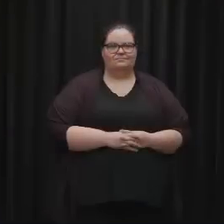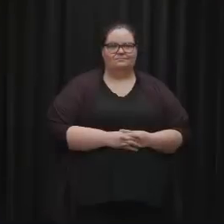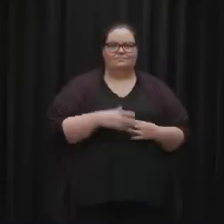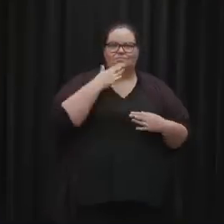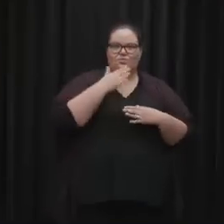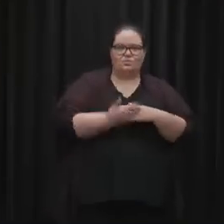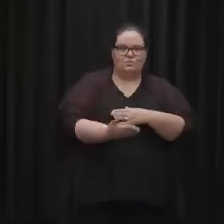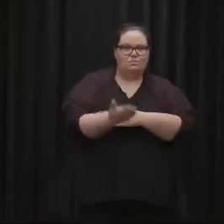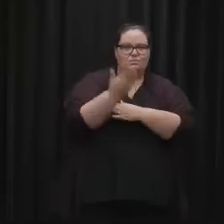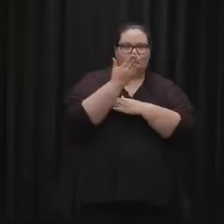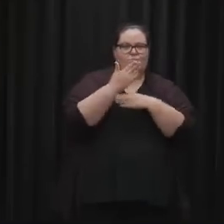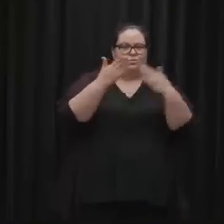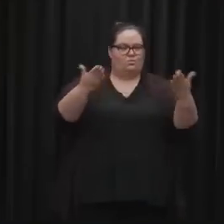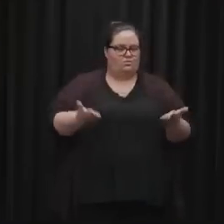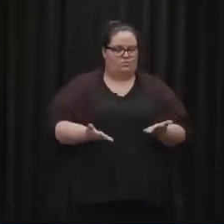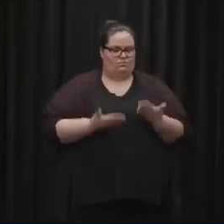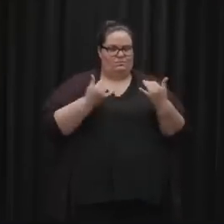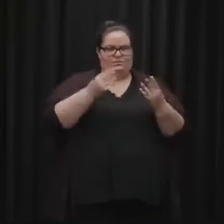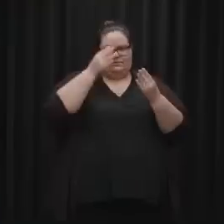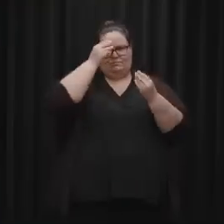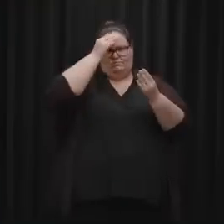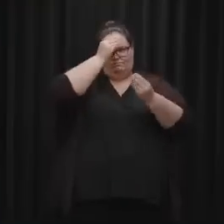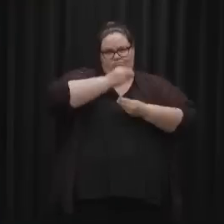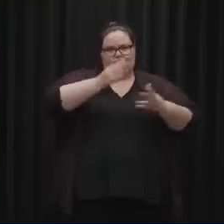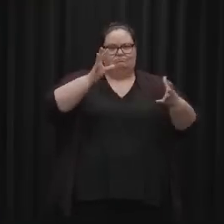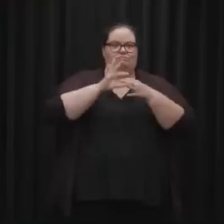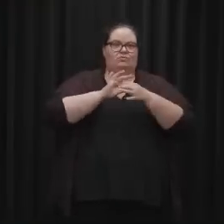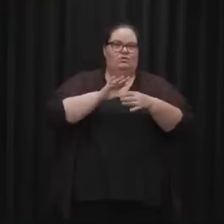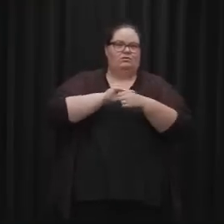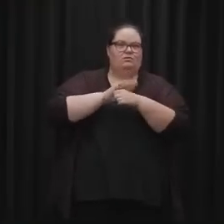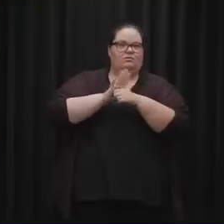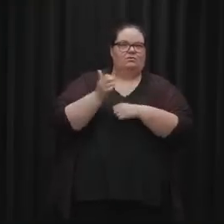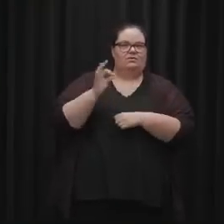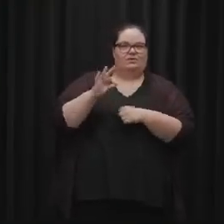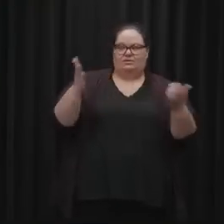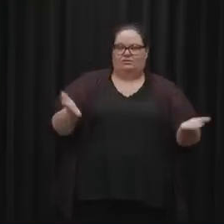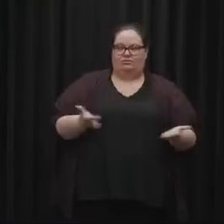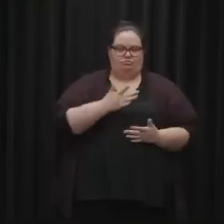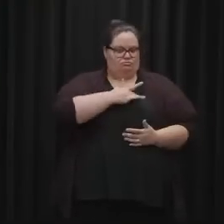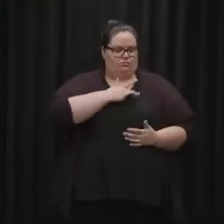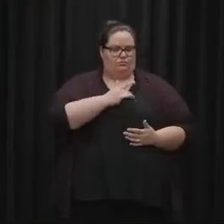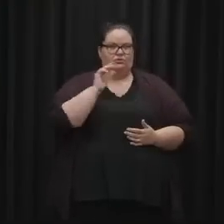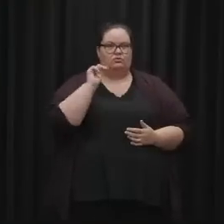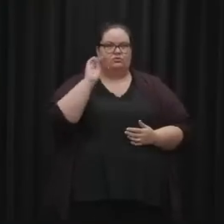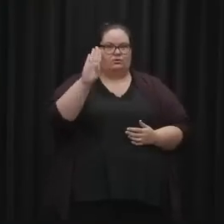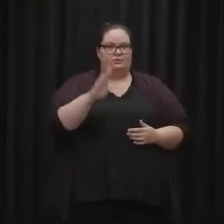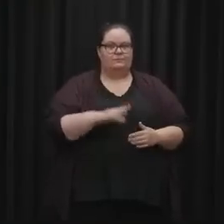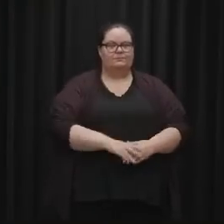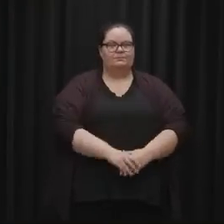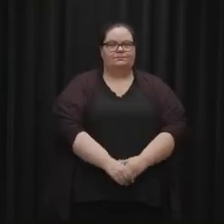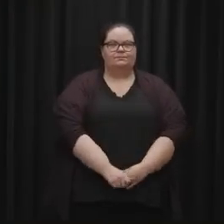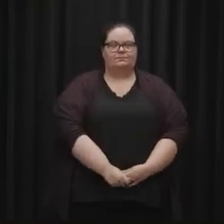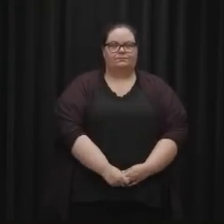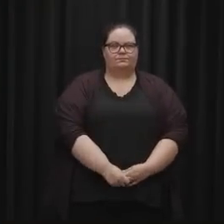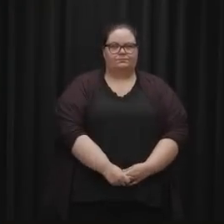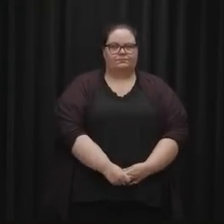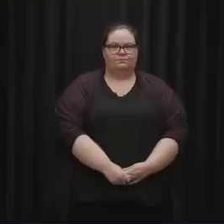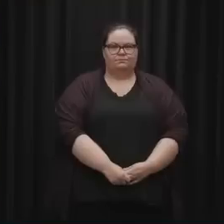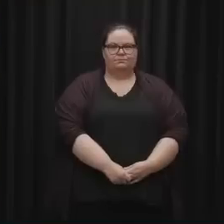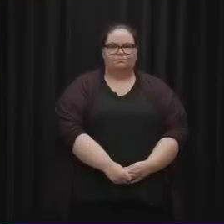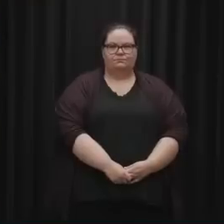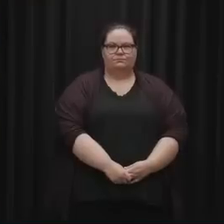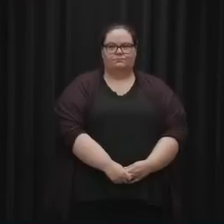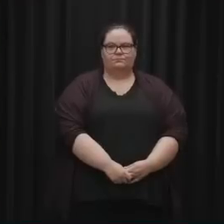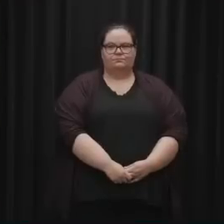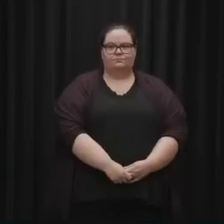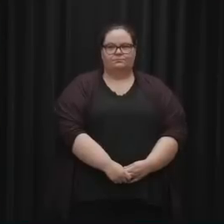Good morning, everyone, and welcome to today's update on COVID-19 in New Brunswick. Bonjour tout le monde et bienvenue à cette...